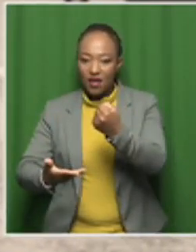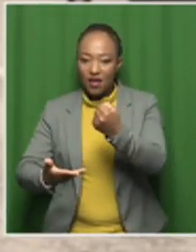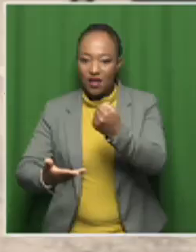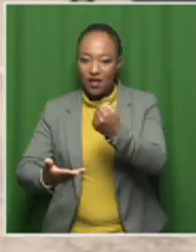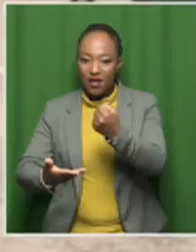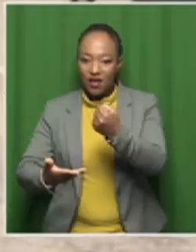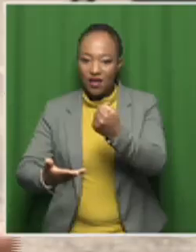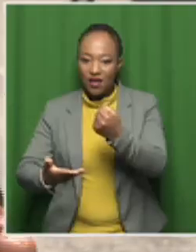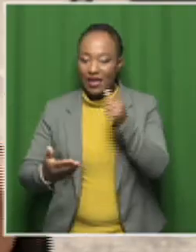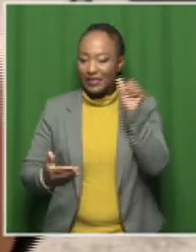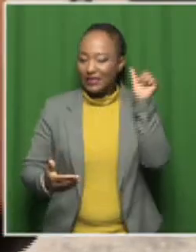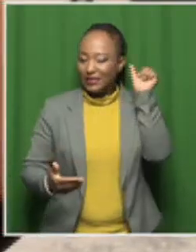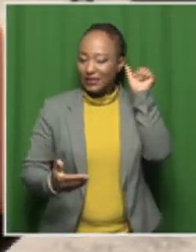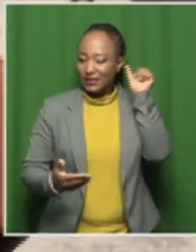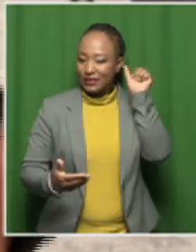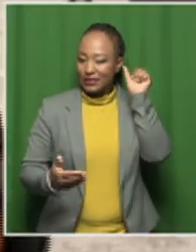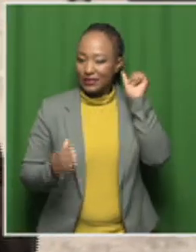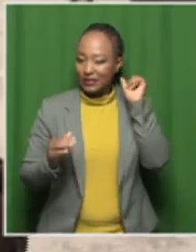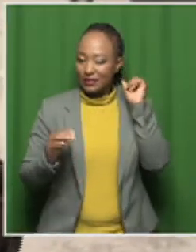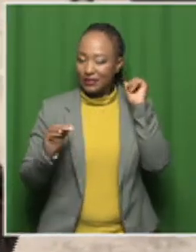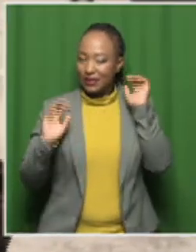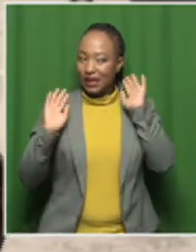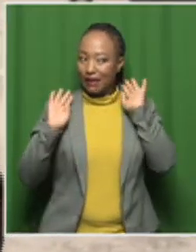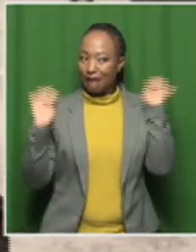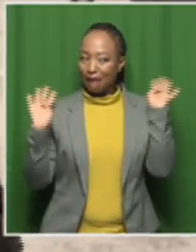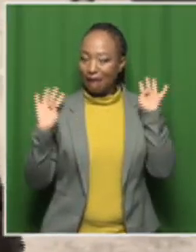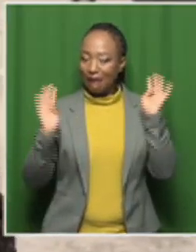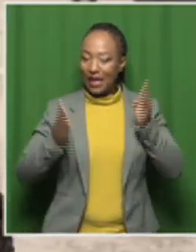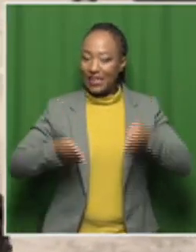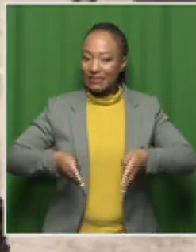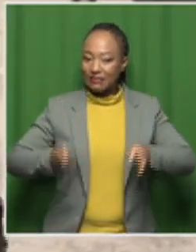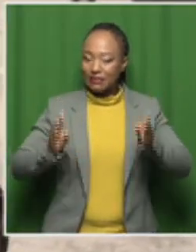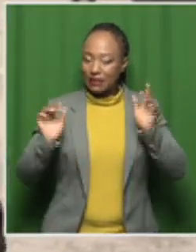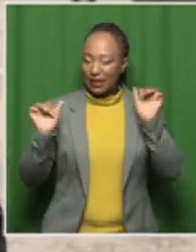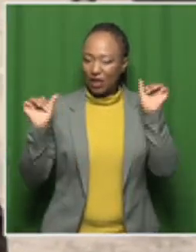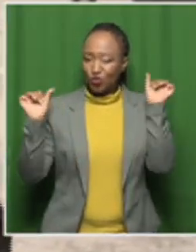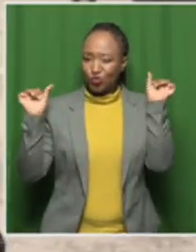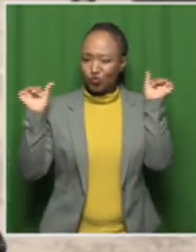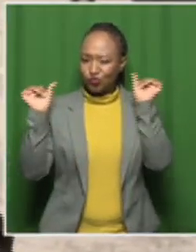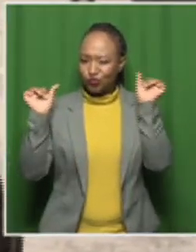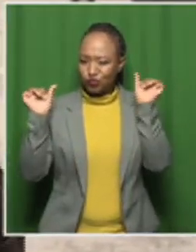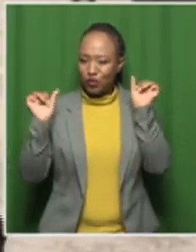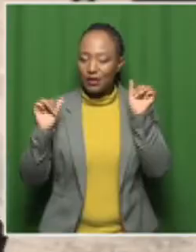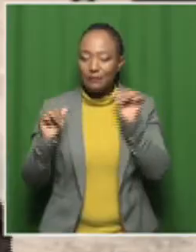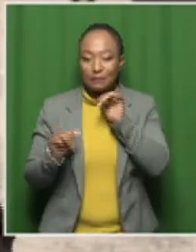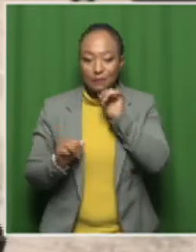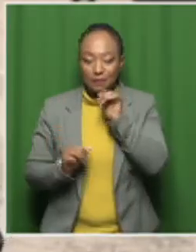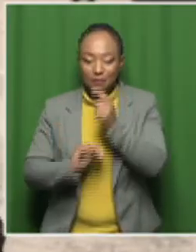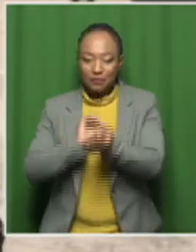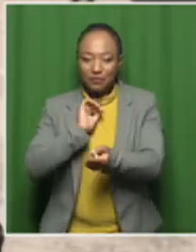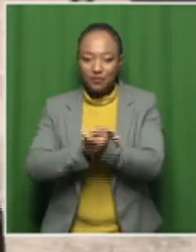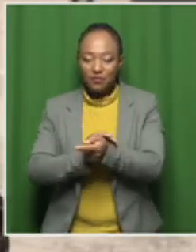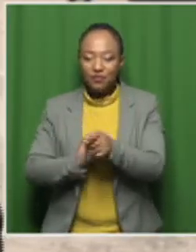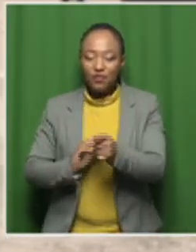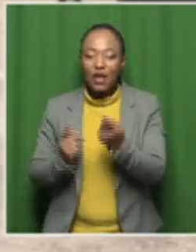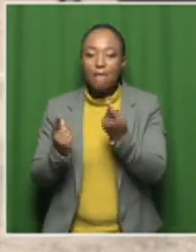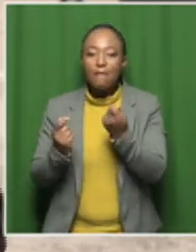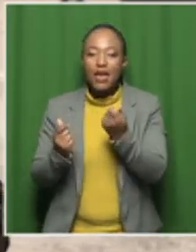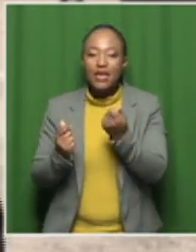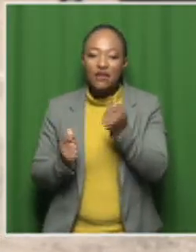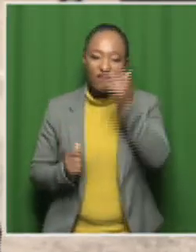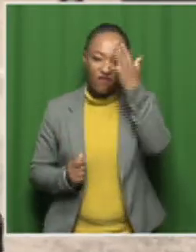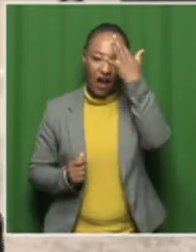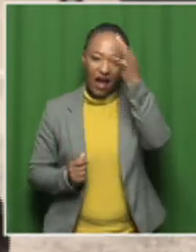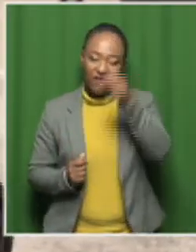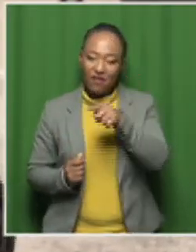hear, well, that's just what's happening in the streets of Bern. It was interesting to hear how much money the government of Switzerland is